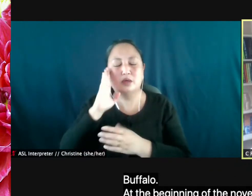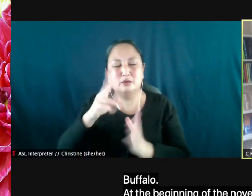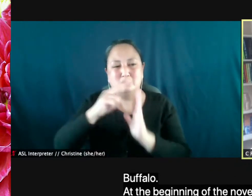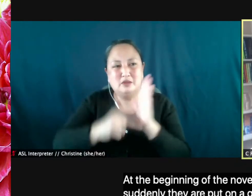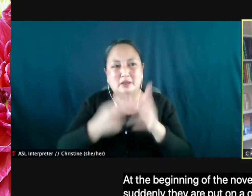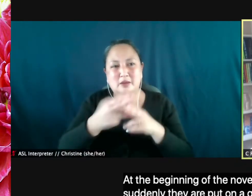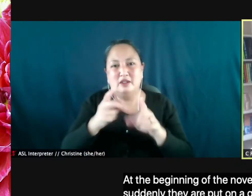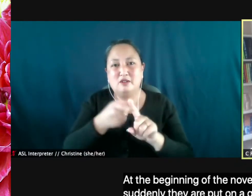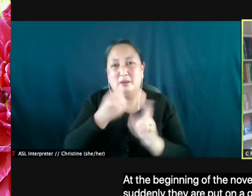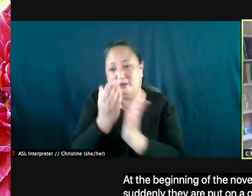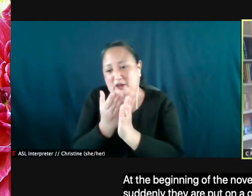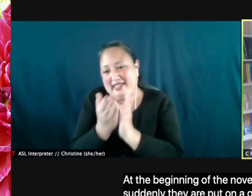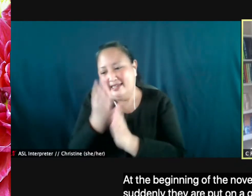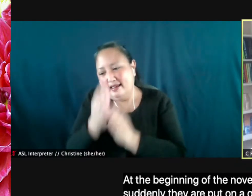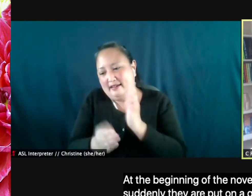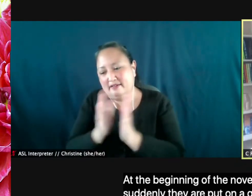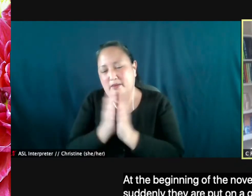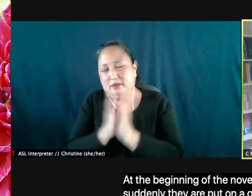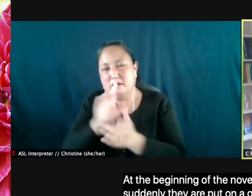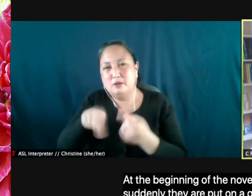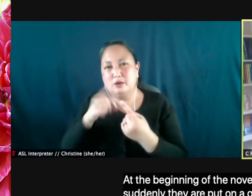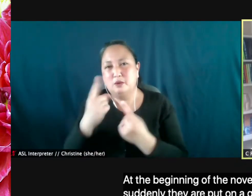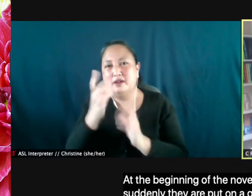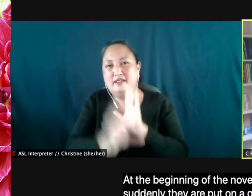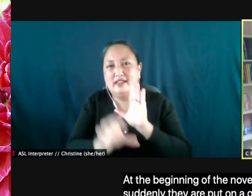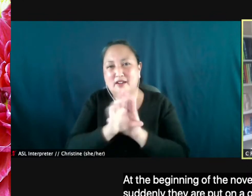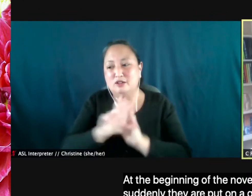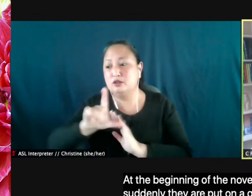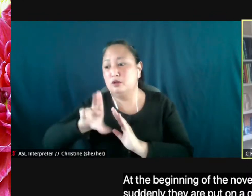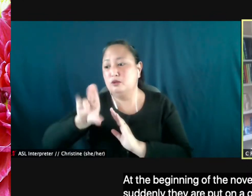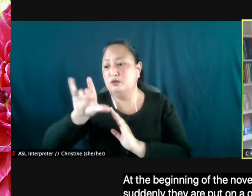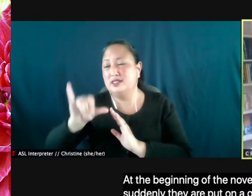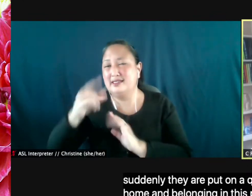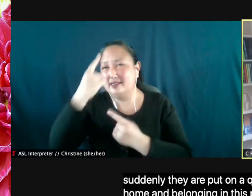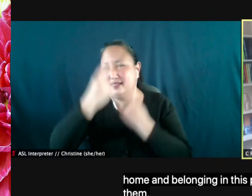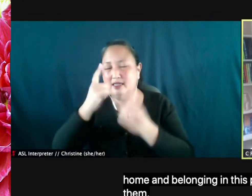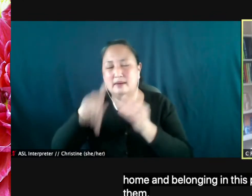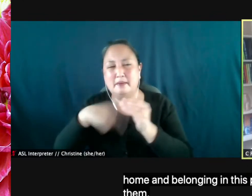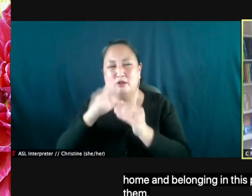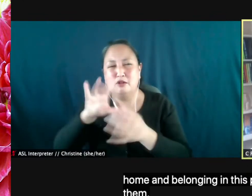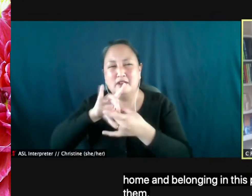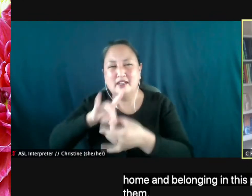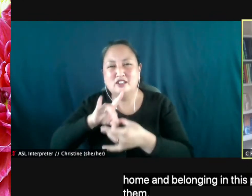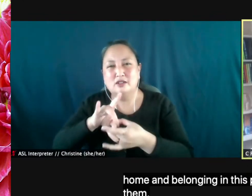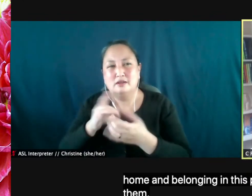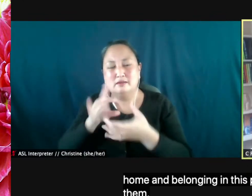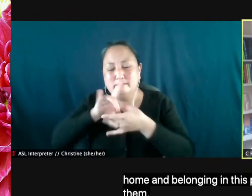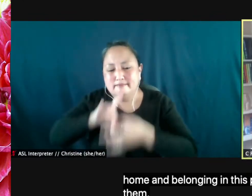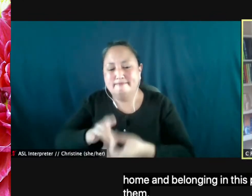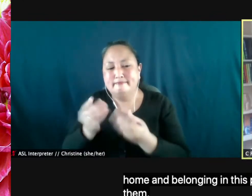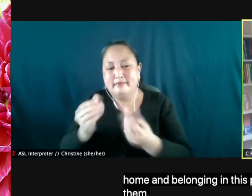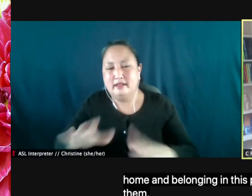the very end of the book when one of the characters, Lucy, is thinking about her connection to the land.